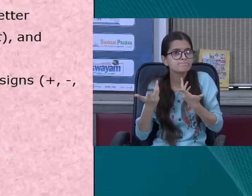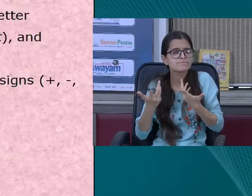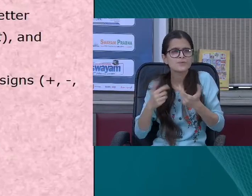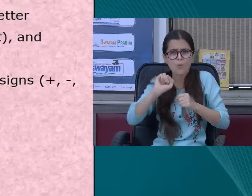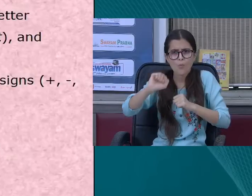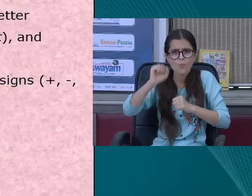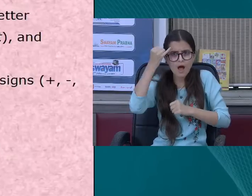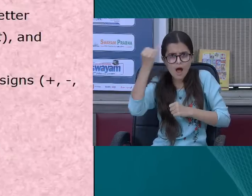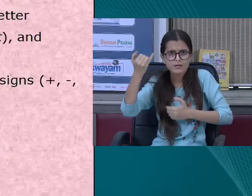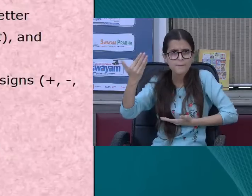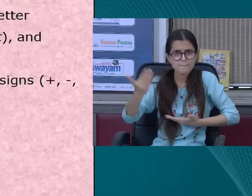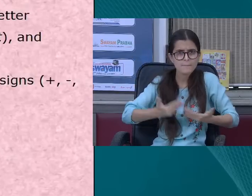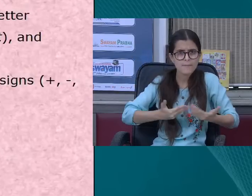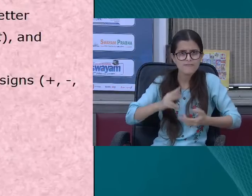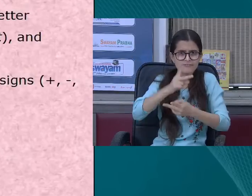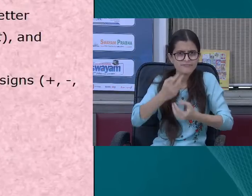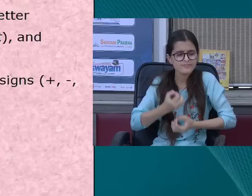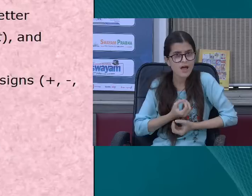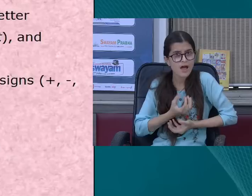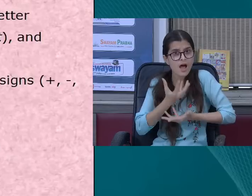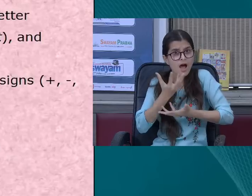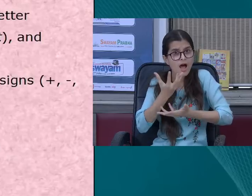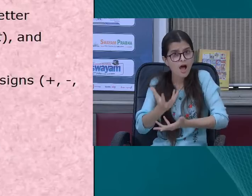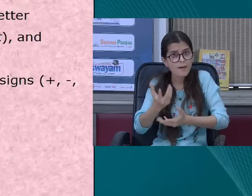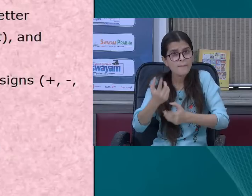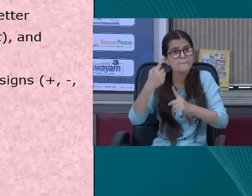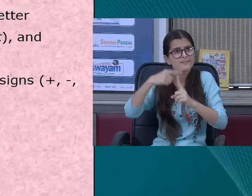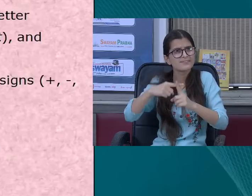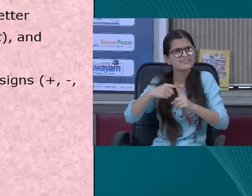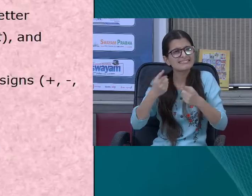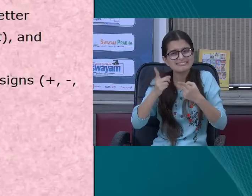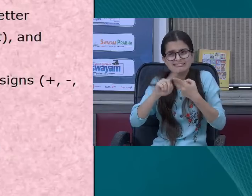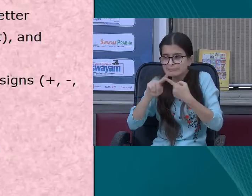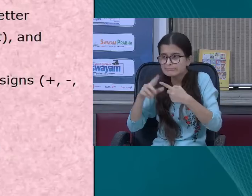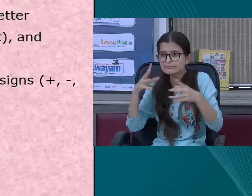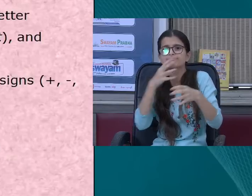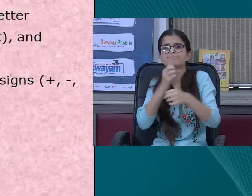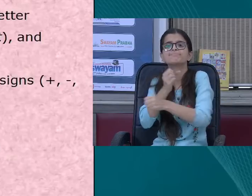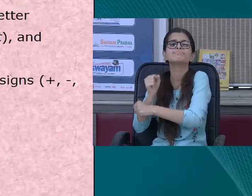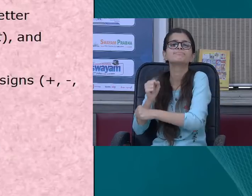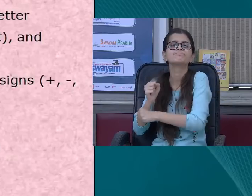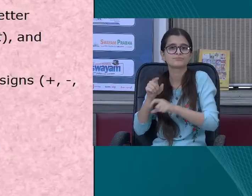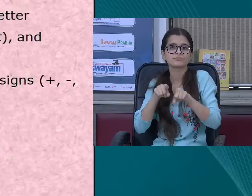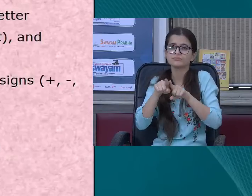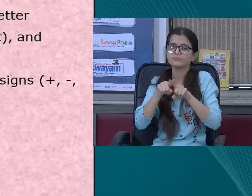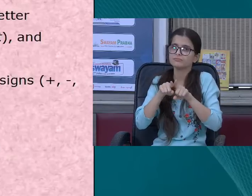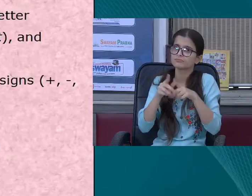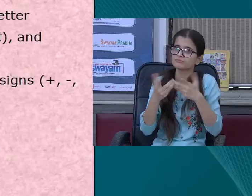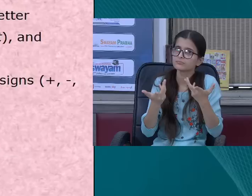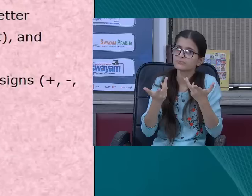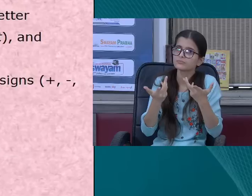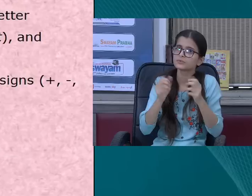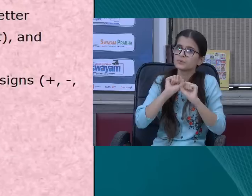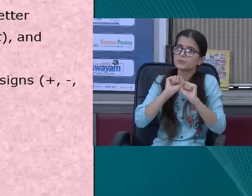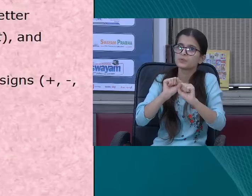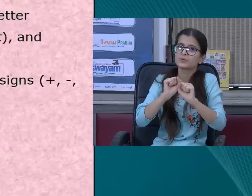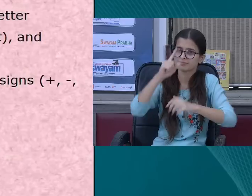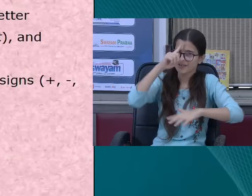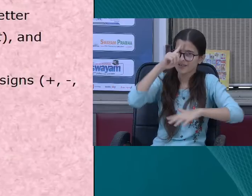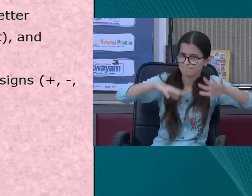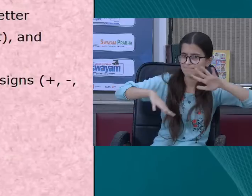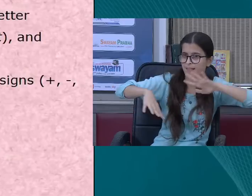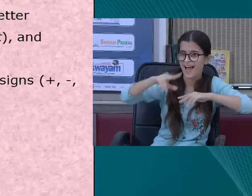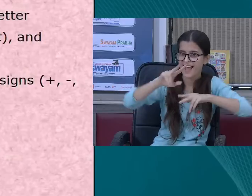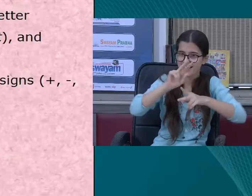or behavior. A lack of planning, so whatever they have to do with the time or that space, they can't plan